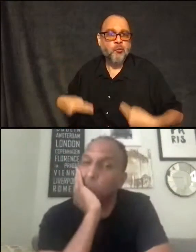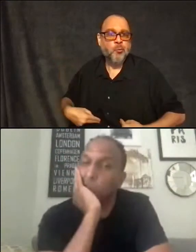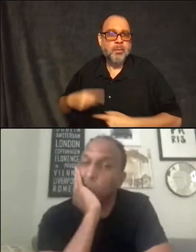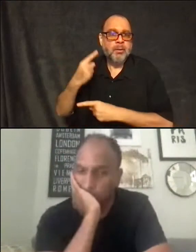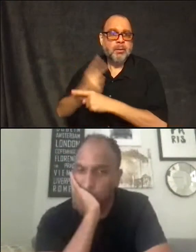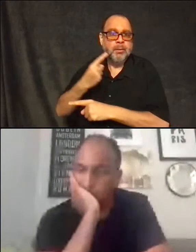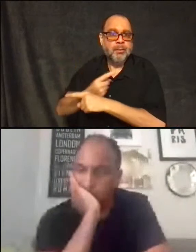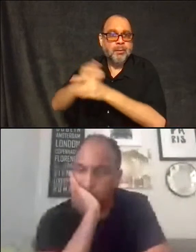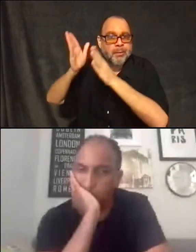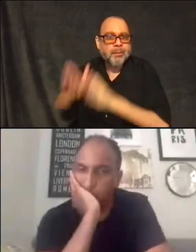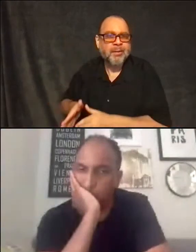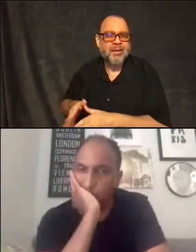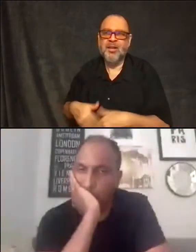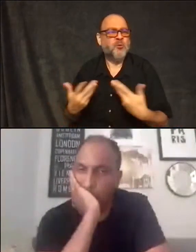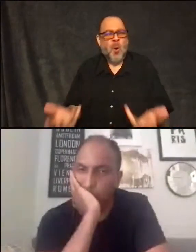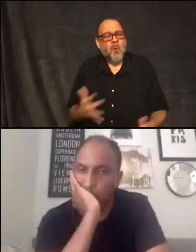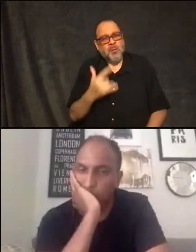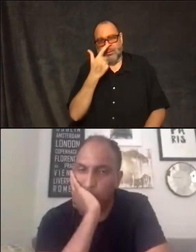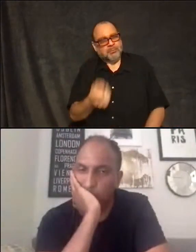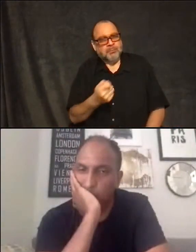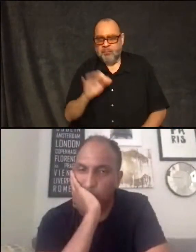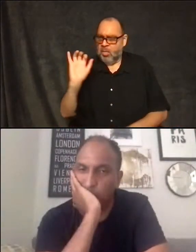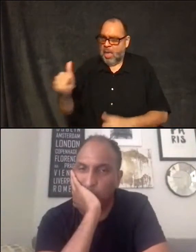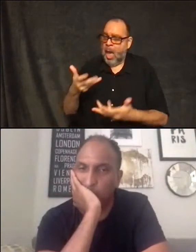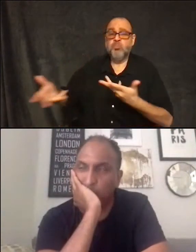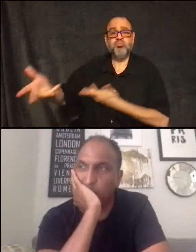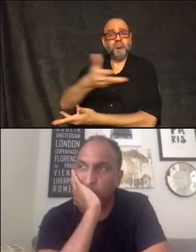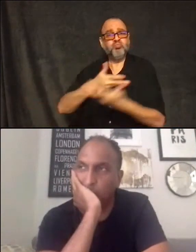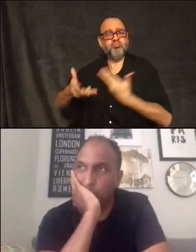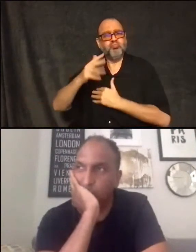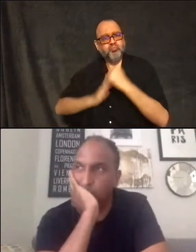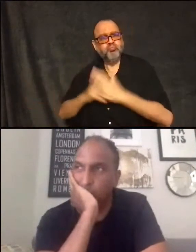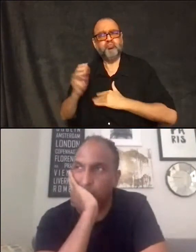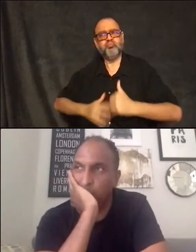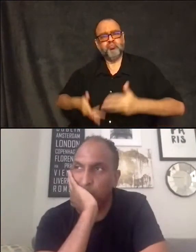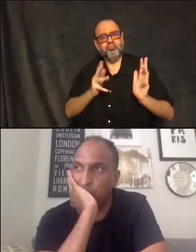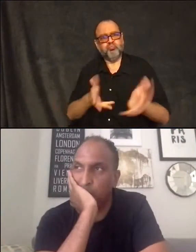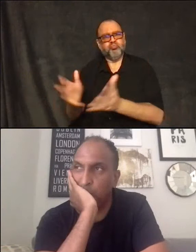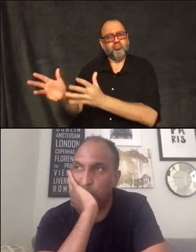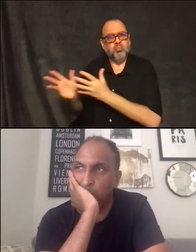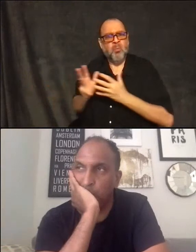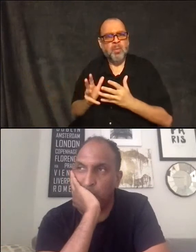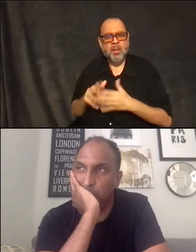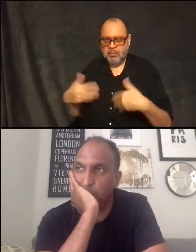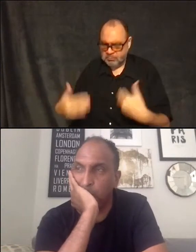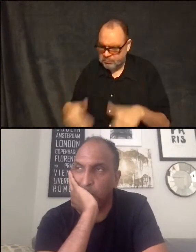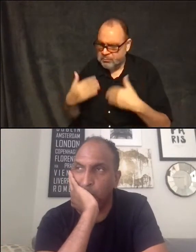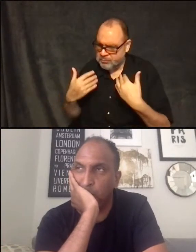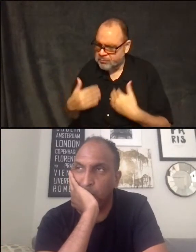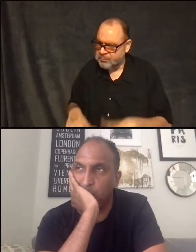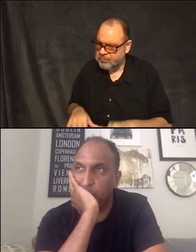of like casual nature of the connection, which I think it kind of is inspiring to a certain